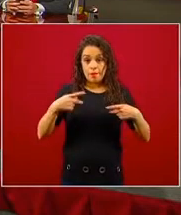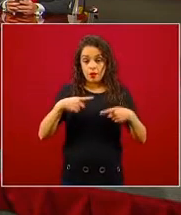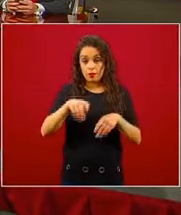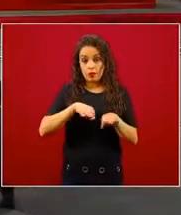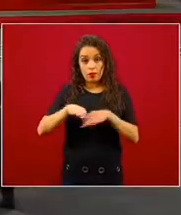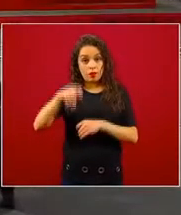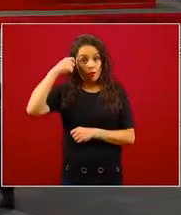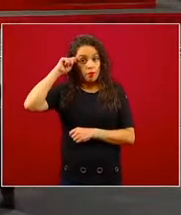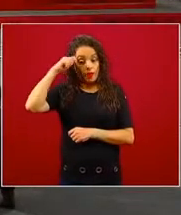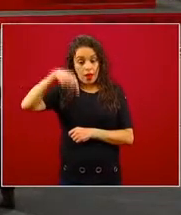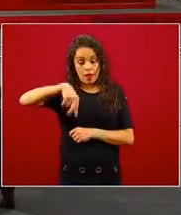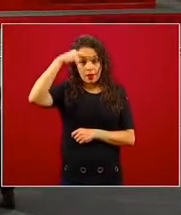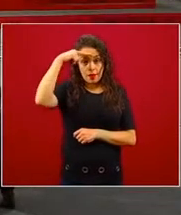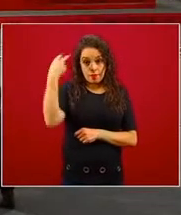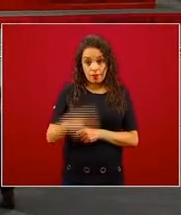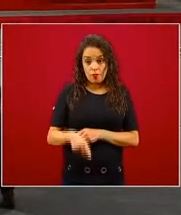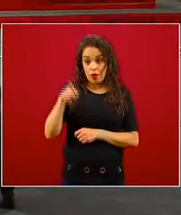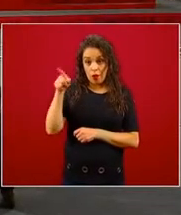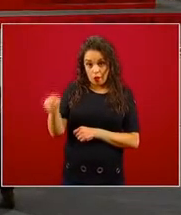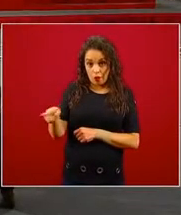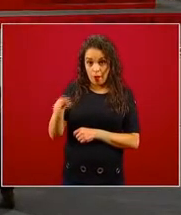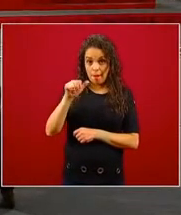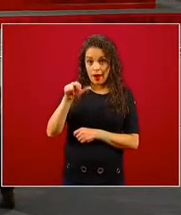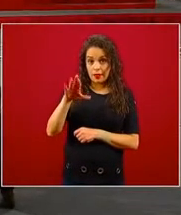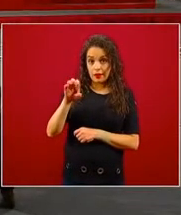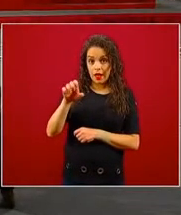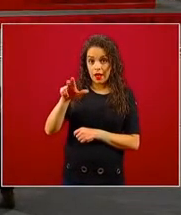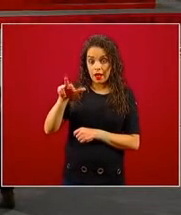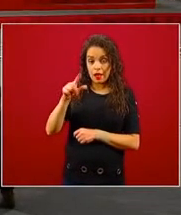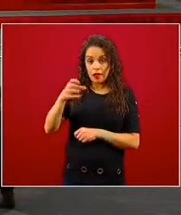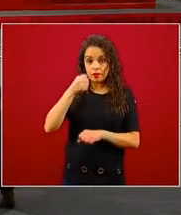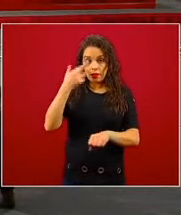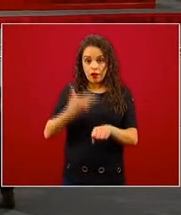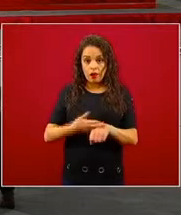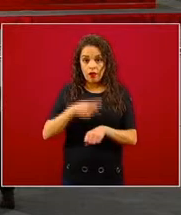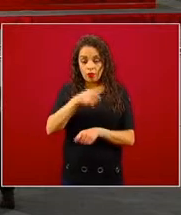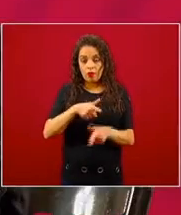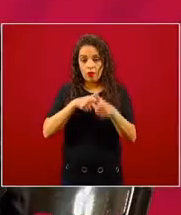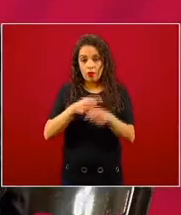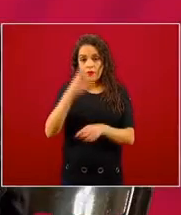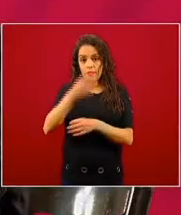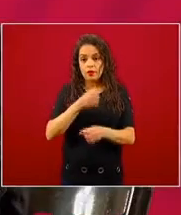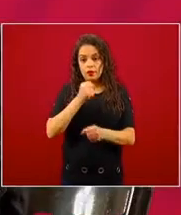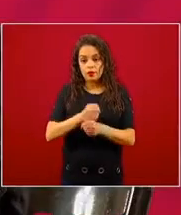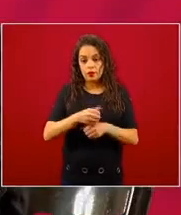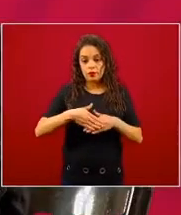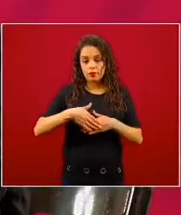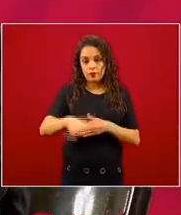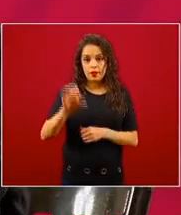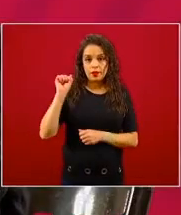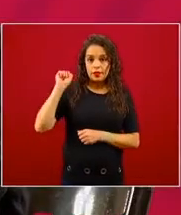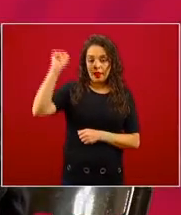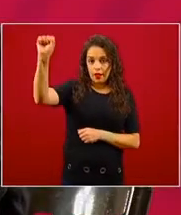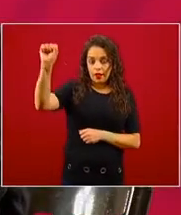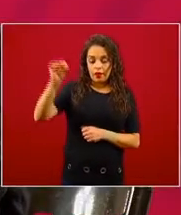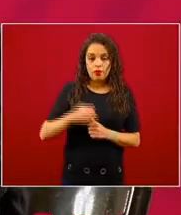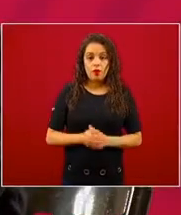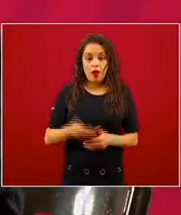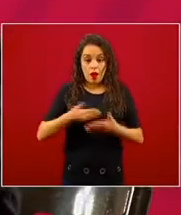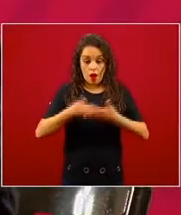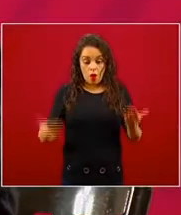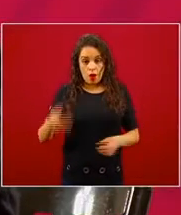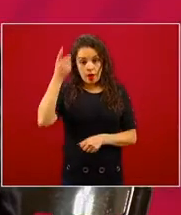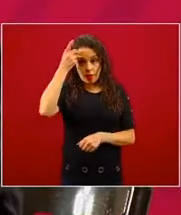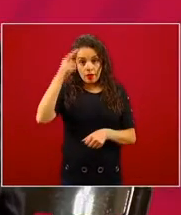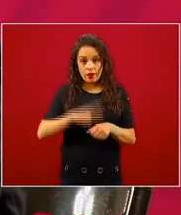hogar en México. association in Marcelina Bautista fue secretaria general 2015. colegiada durante 3 años Marcelina del Bautista was primer the periodo del Secretary sindicato General y for actualmente es la directora 3